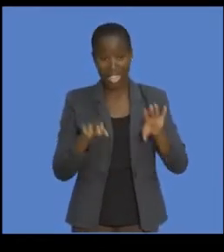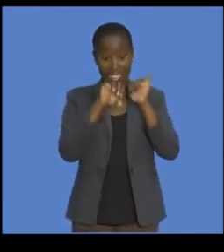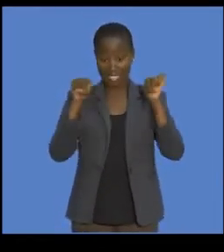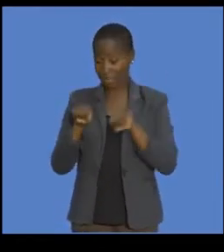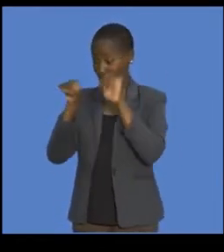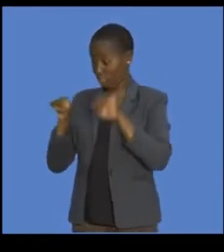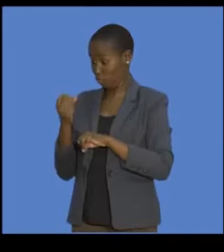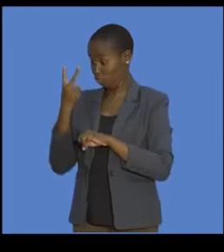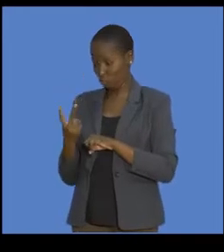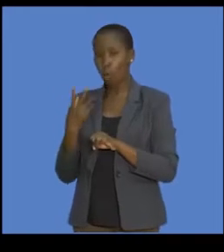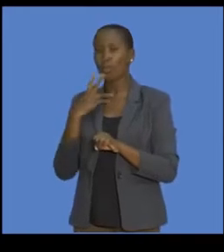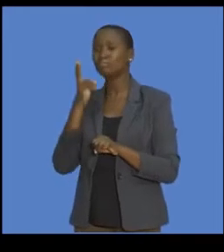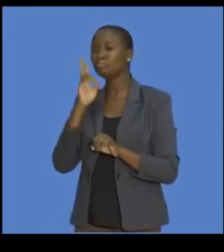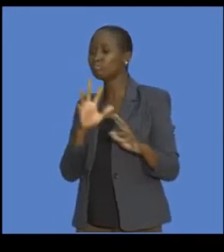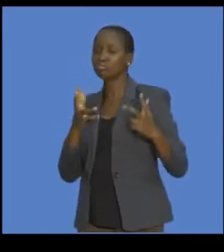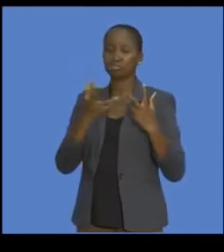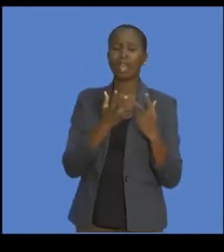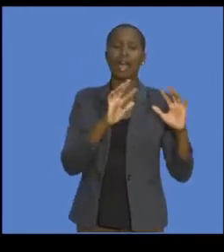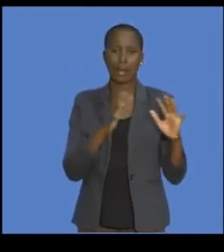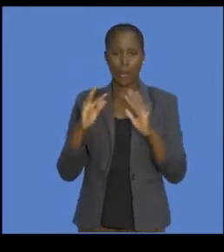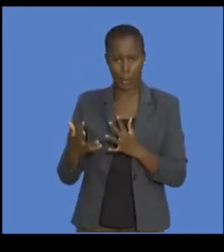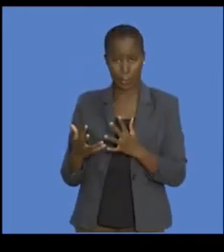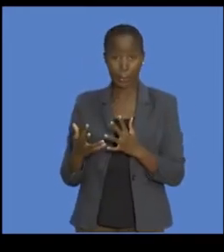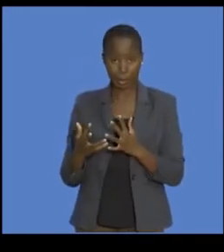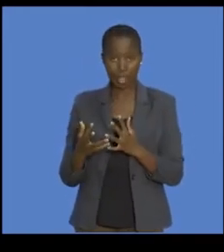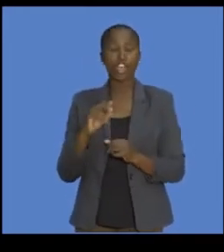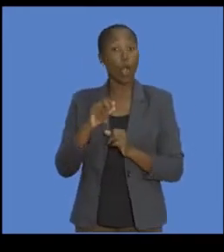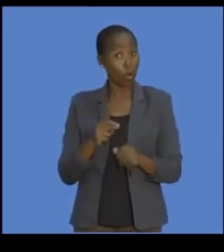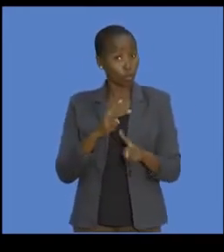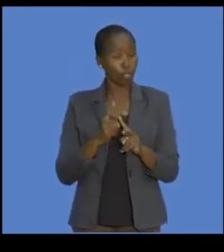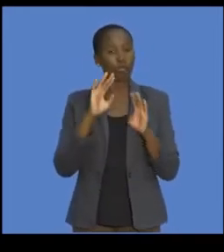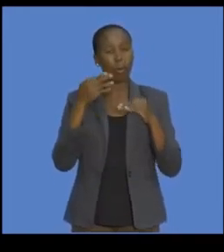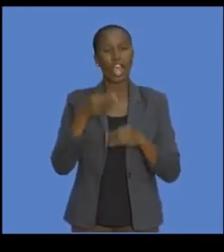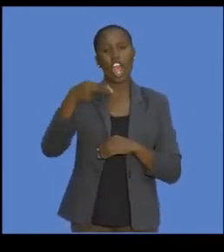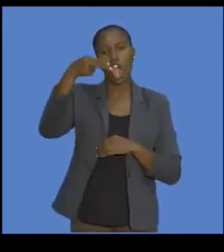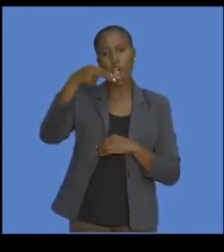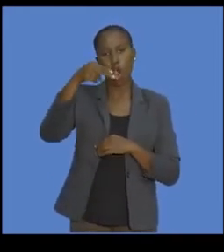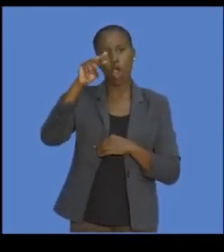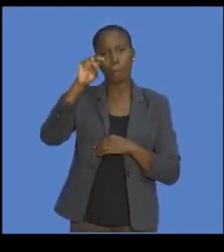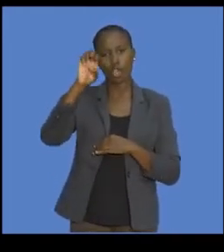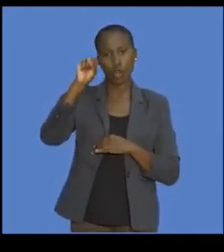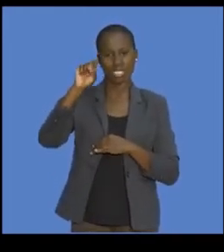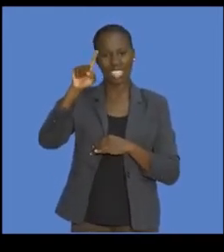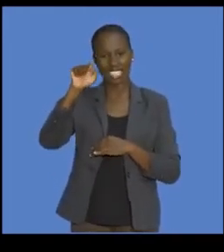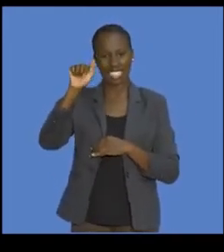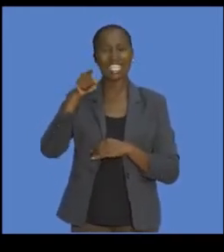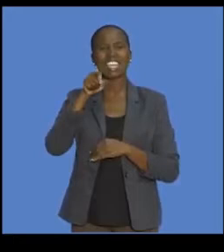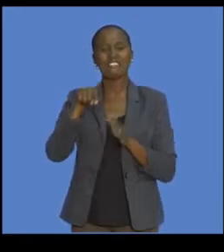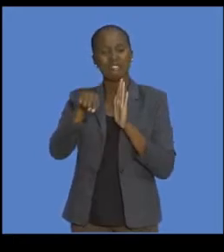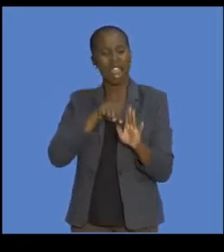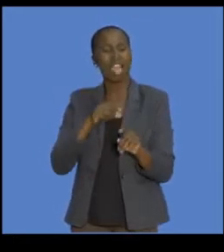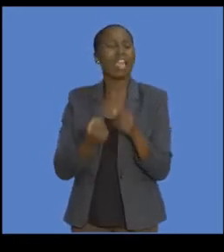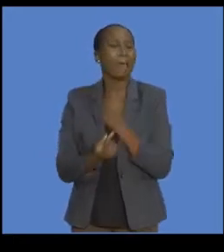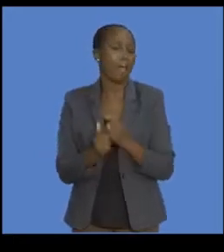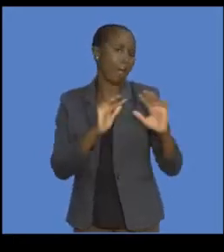then finally, we're going to look at what happens when homeostasis fails. So let's get straight into the lesson. As we